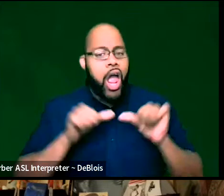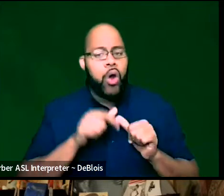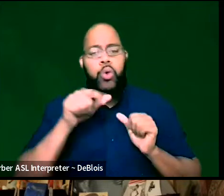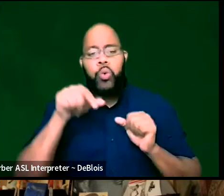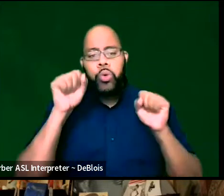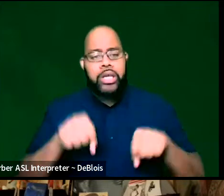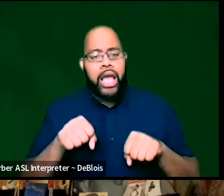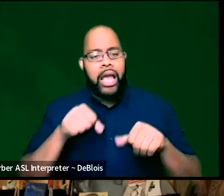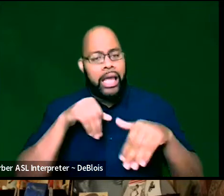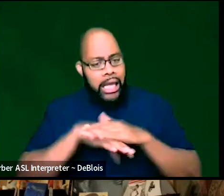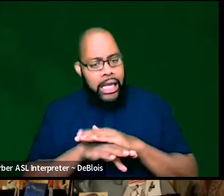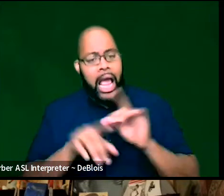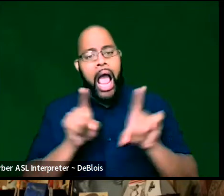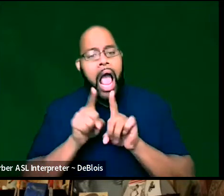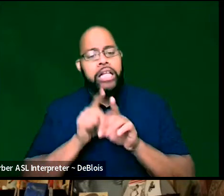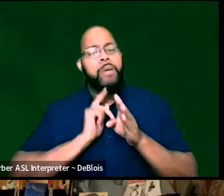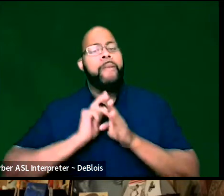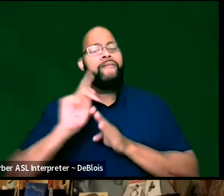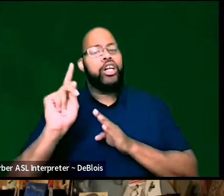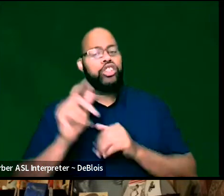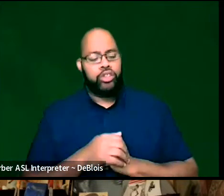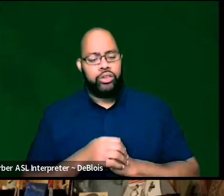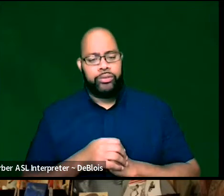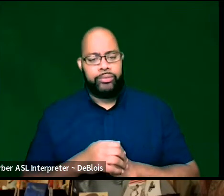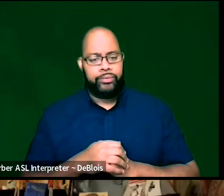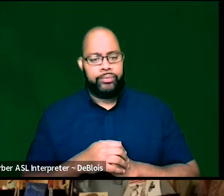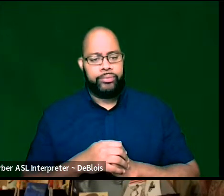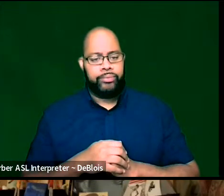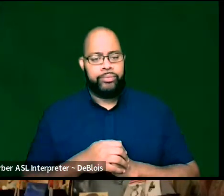can go into as a professional.